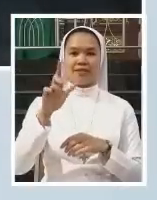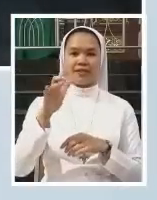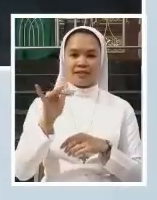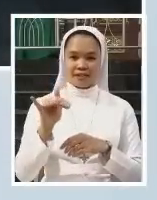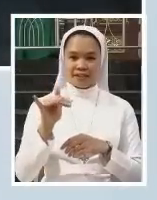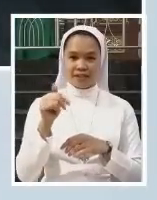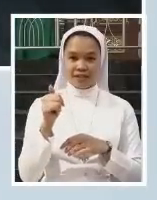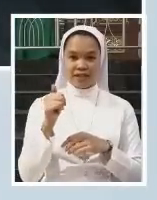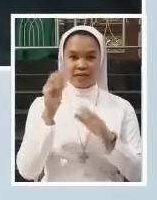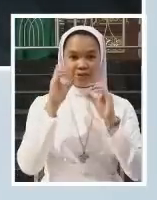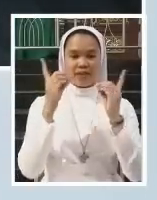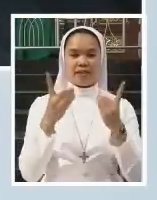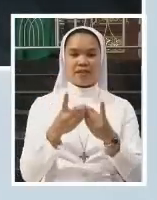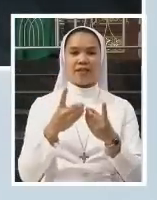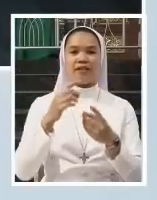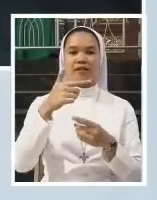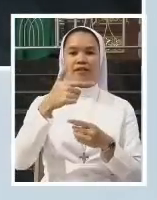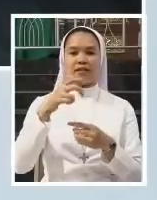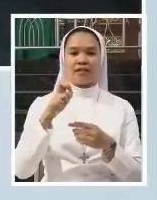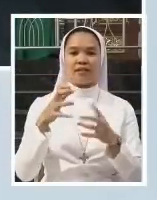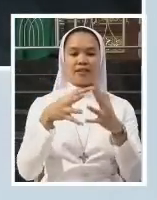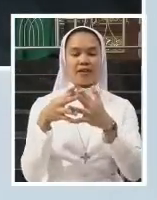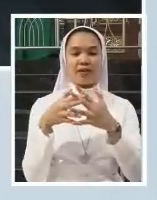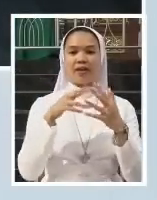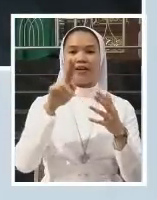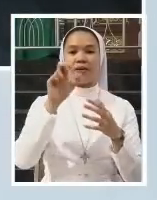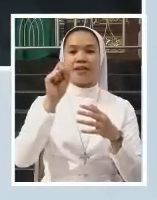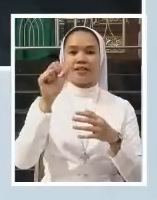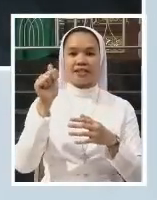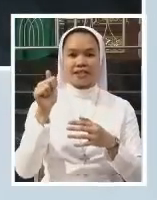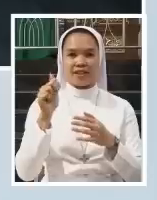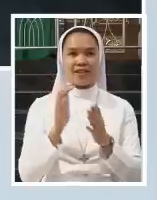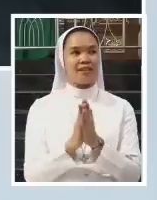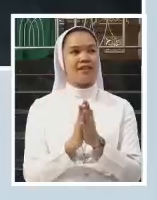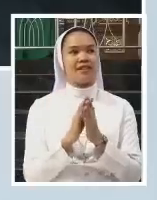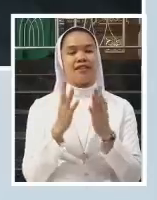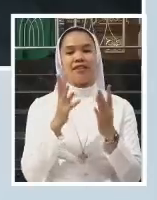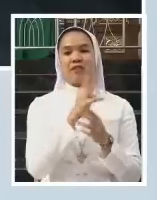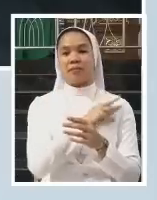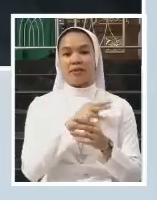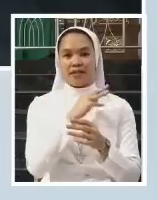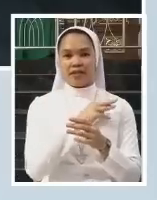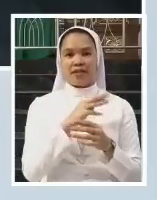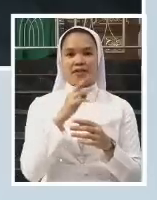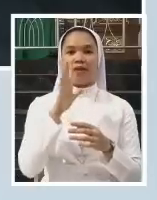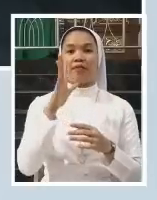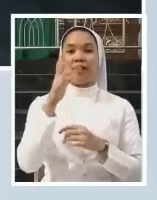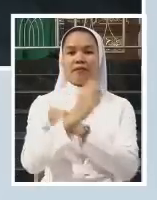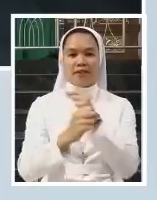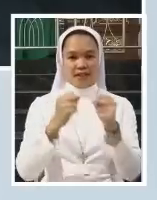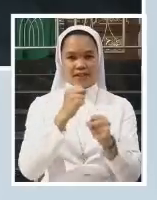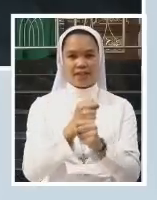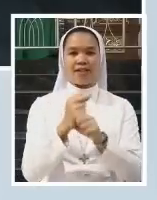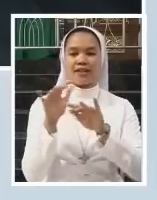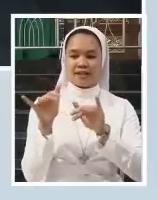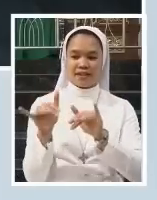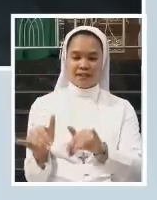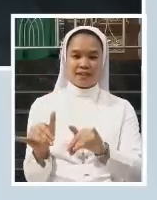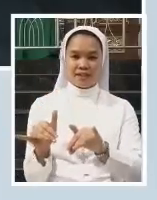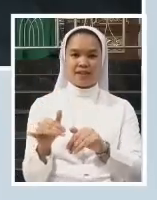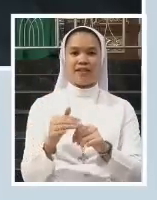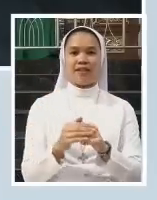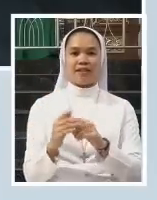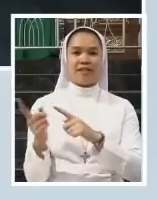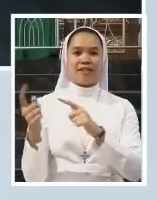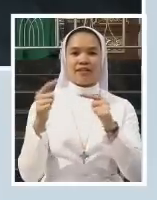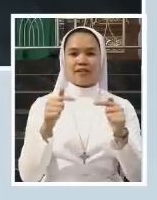the Diocese of Green Bay, Wisconsin, USA, as missionary priest for a period of 5 years. You shall return to